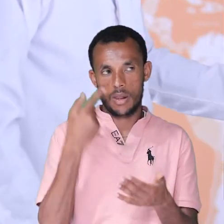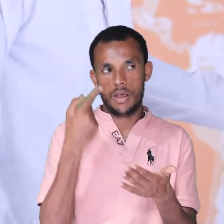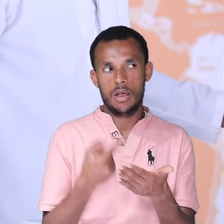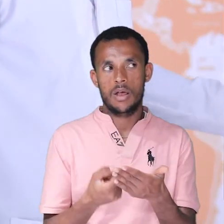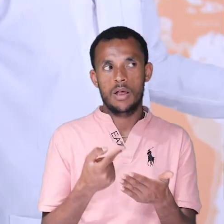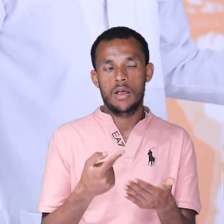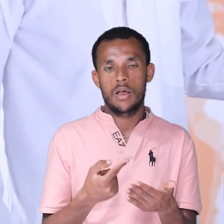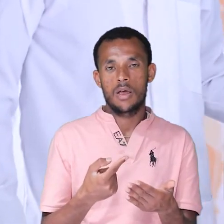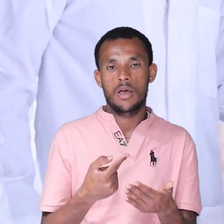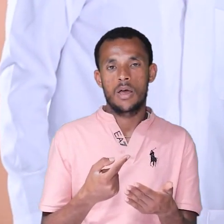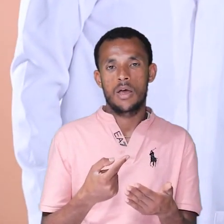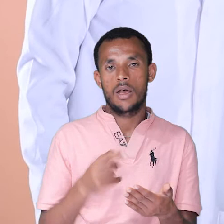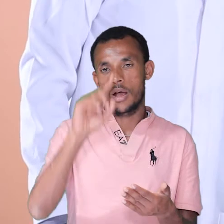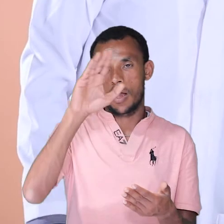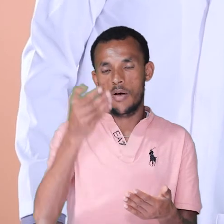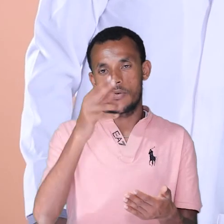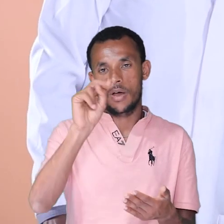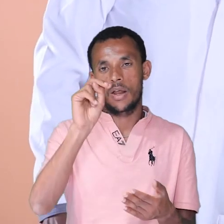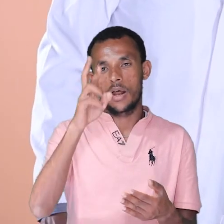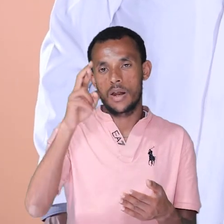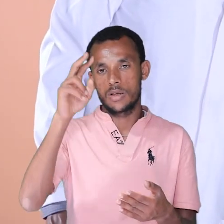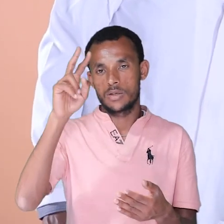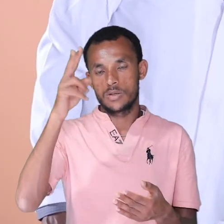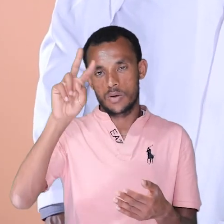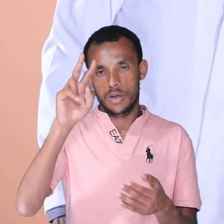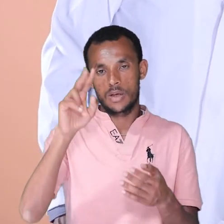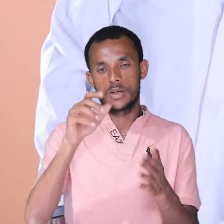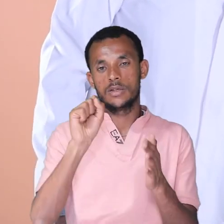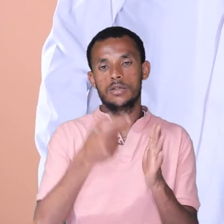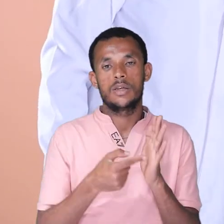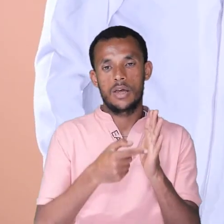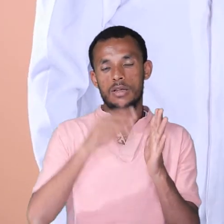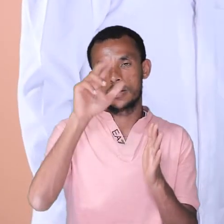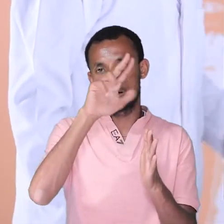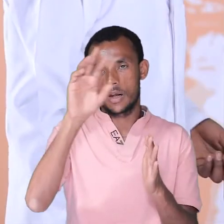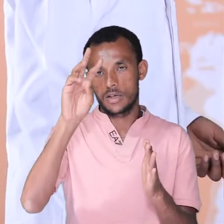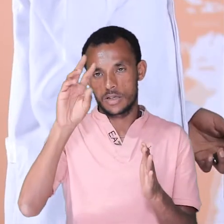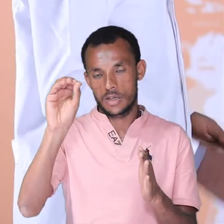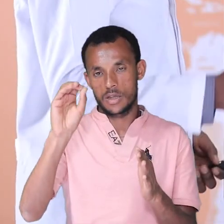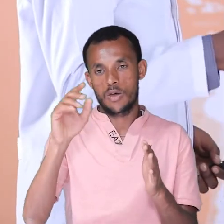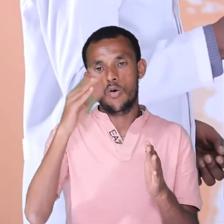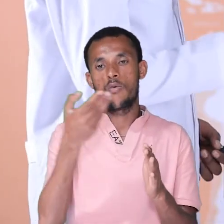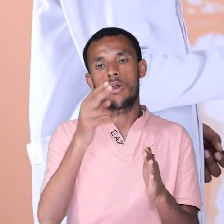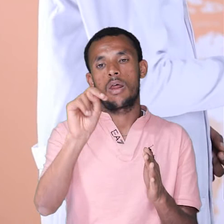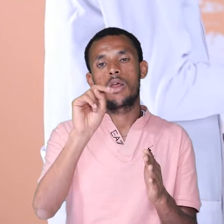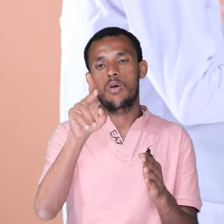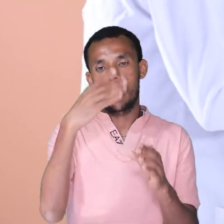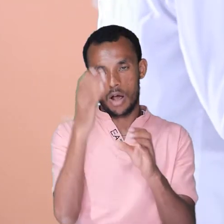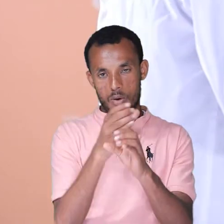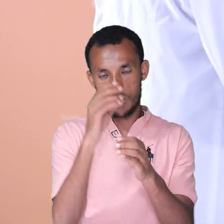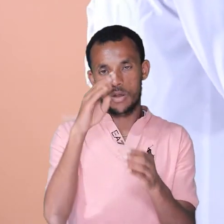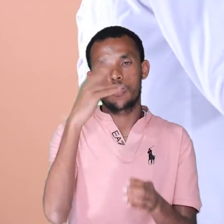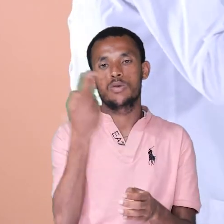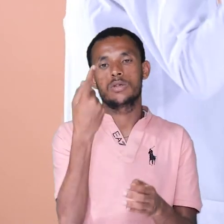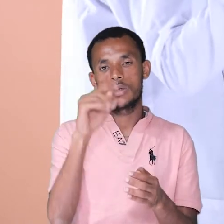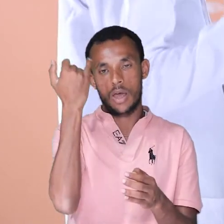A half n r square sine 360 degree over n. You can also calculate by